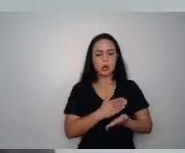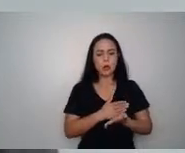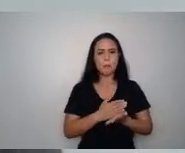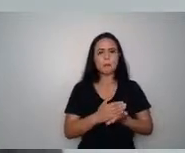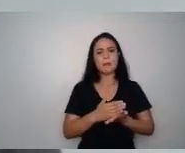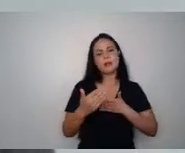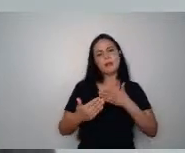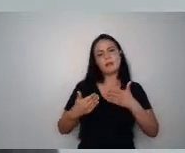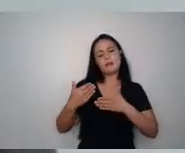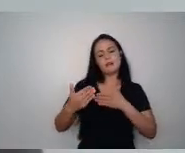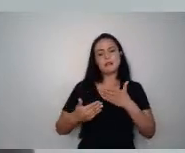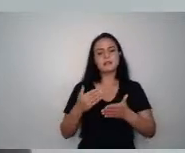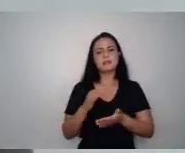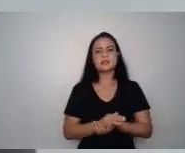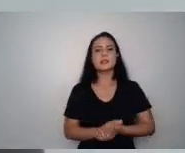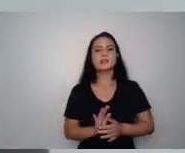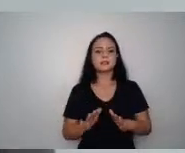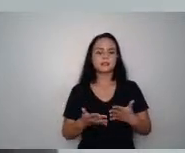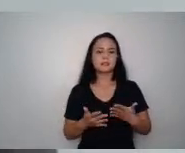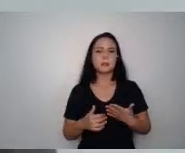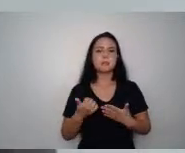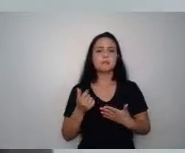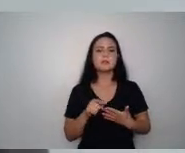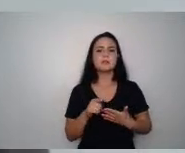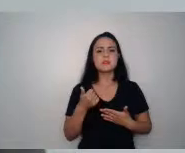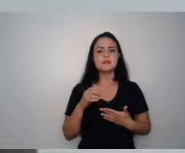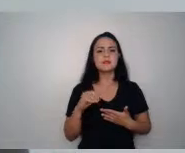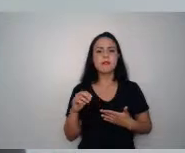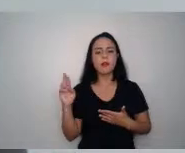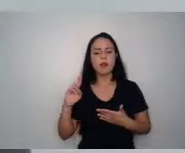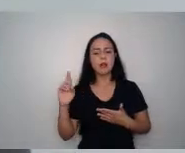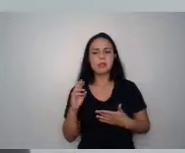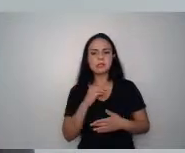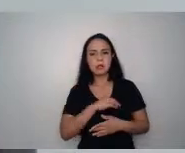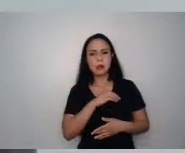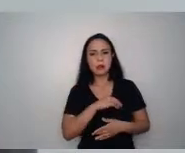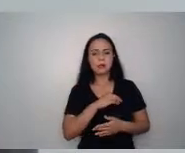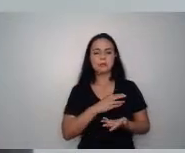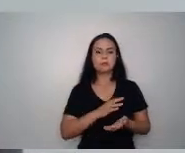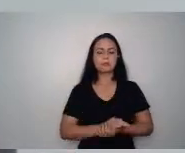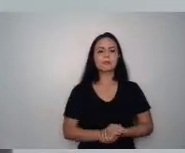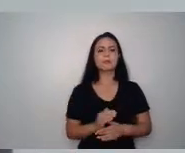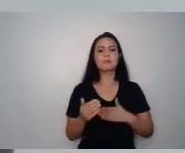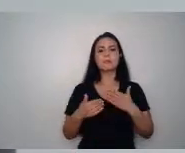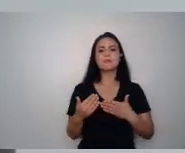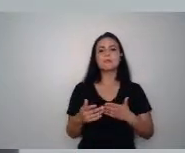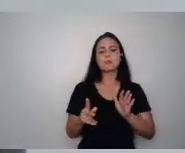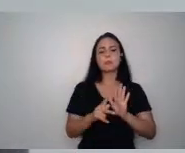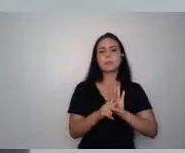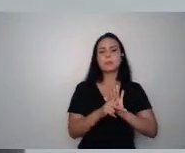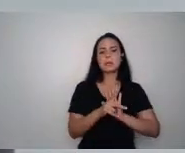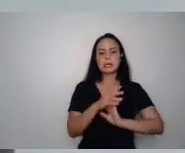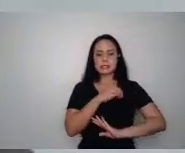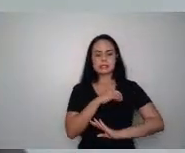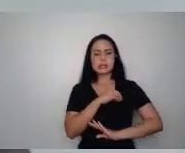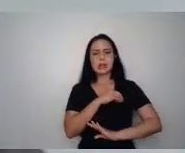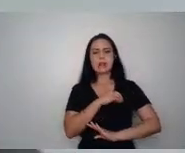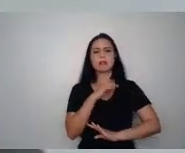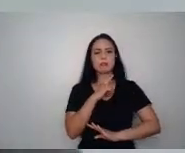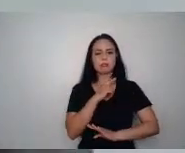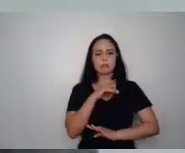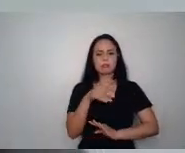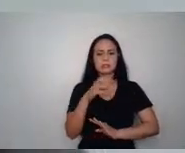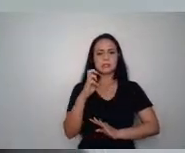living conditions, living requirements for everyone. And we have a minimum wage of 1,100 reais. And